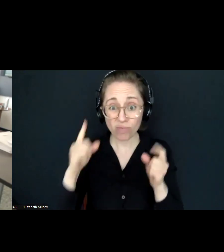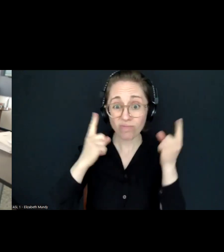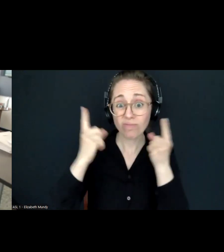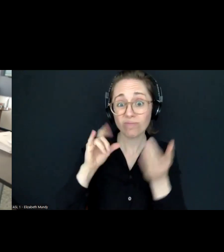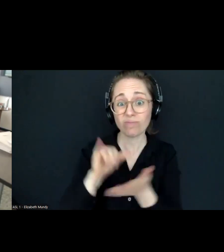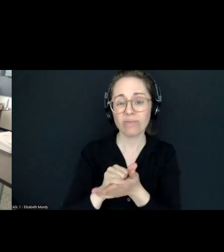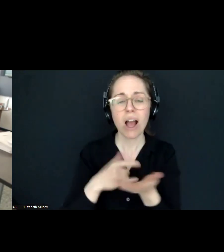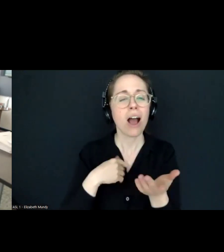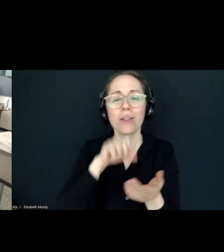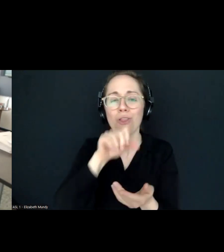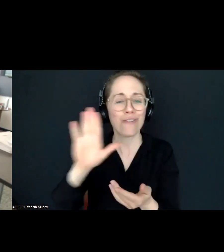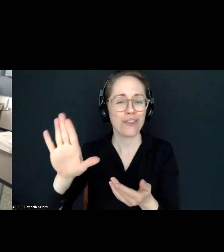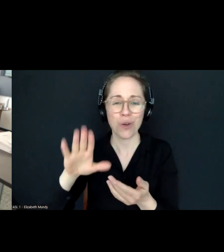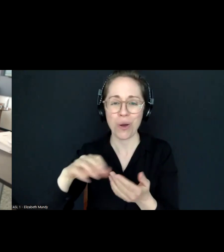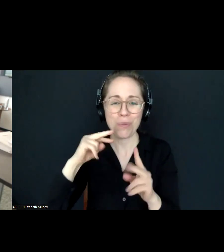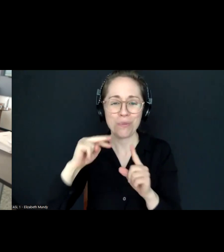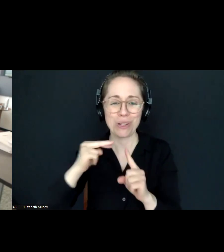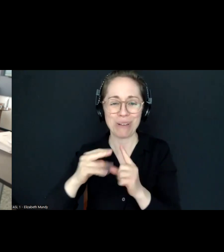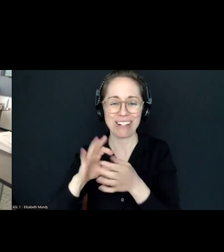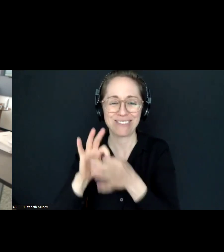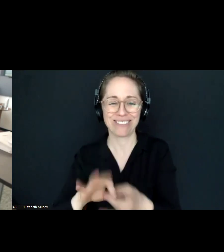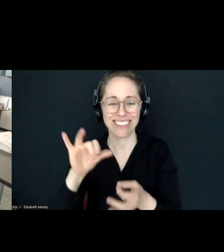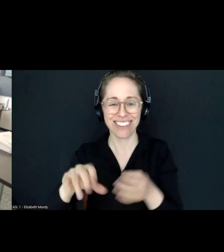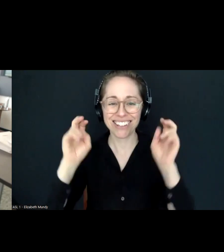love your kind of perspective on that as well.